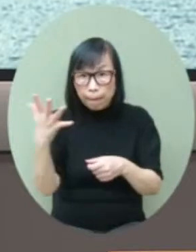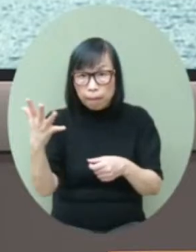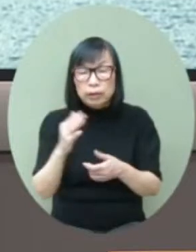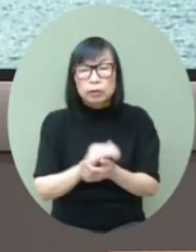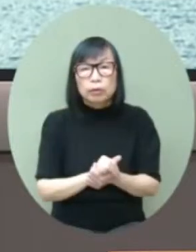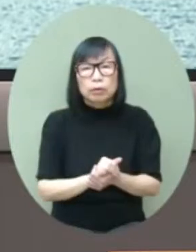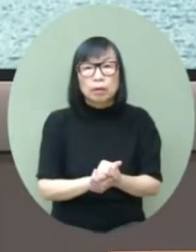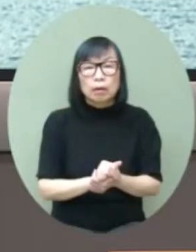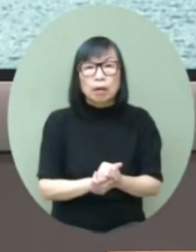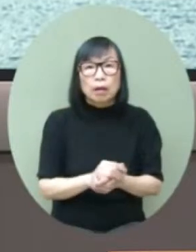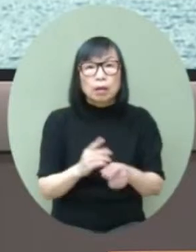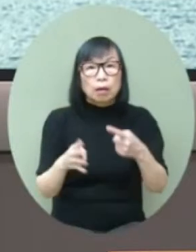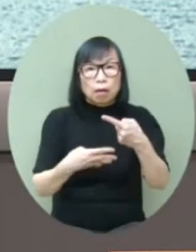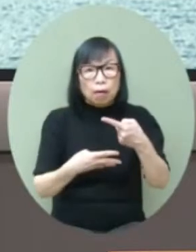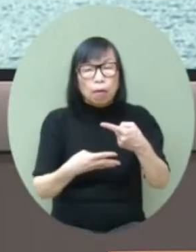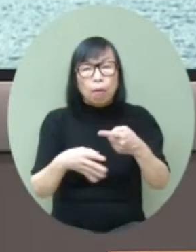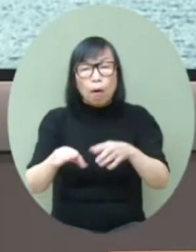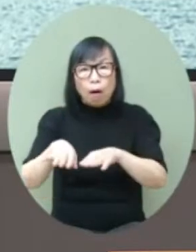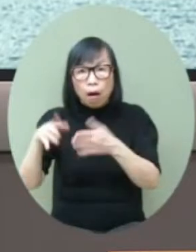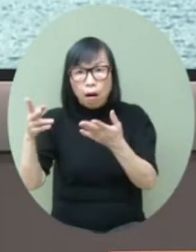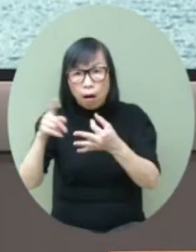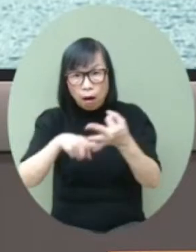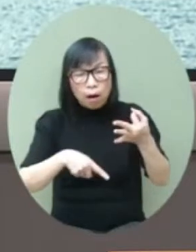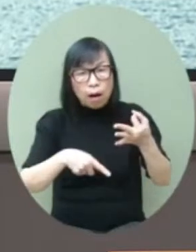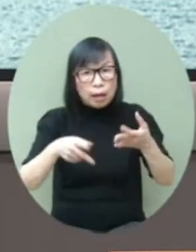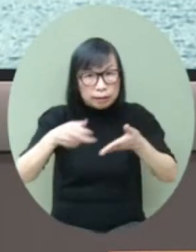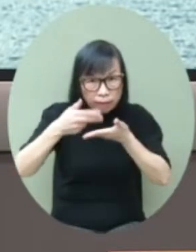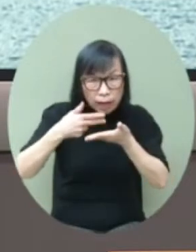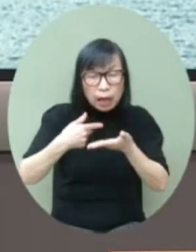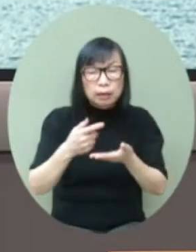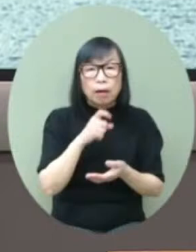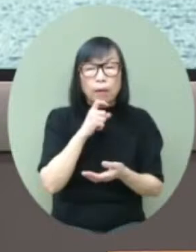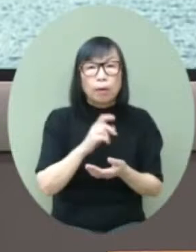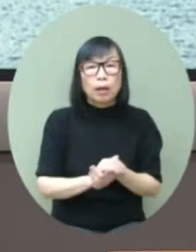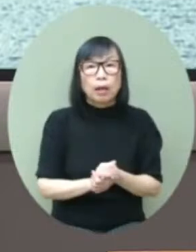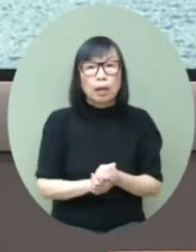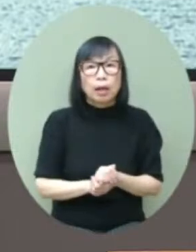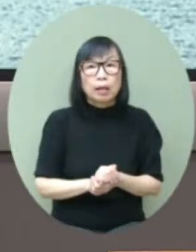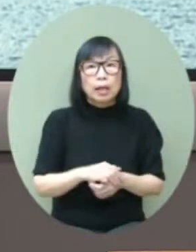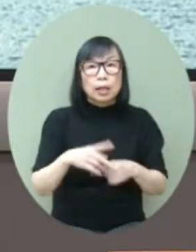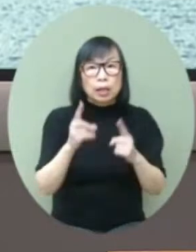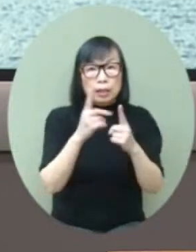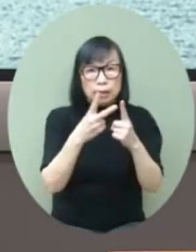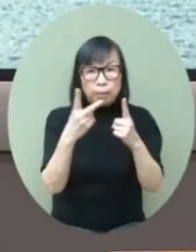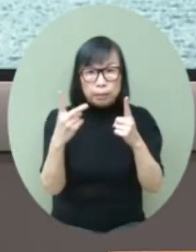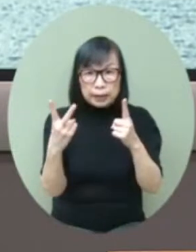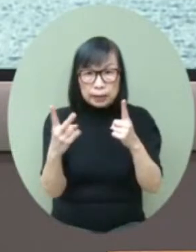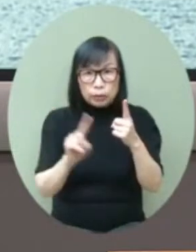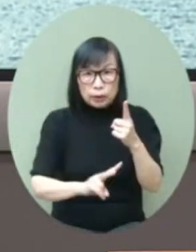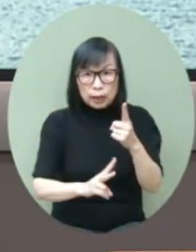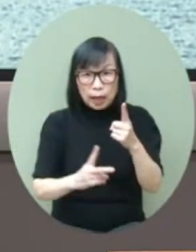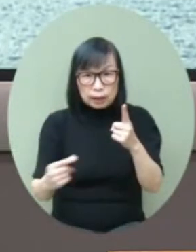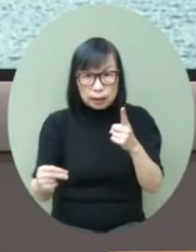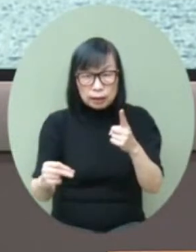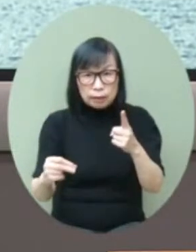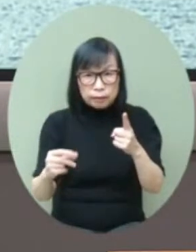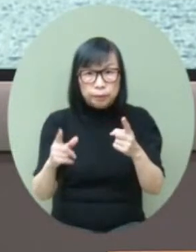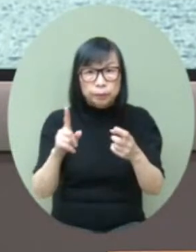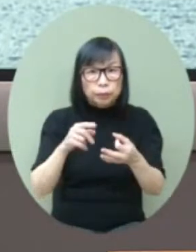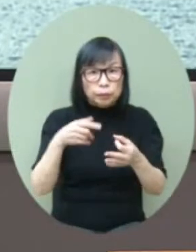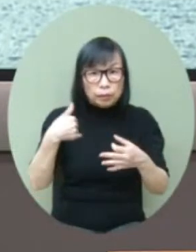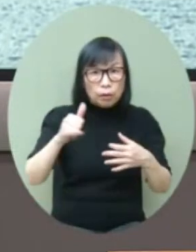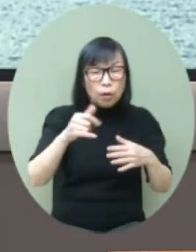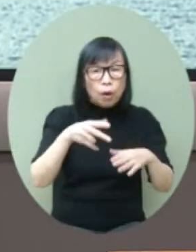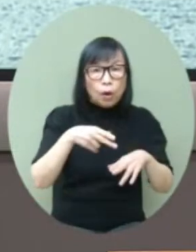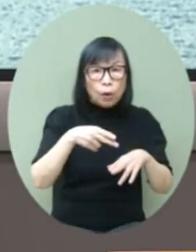12:45 for about 40 minutes. And on January 1st, she's been to a restaurant for a meal. On the 27th of December, she